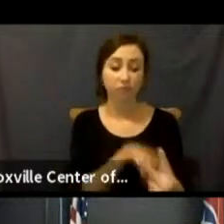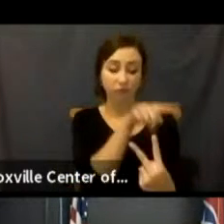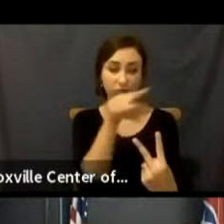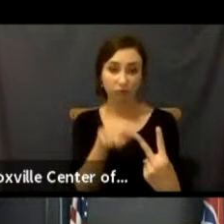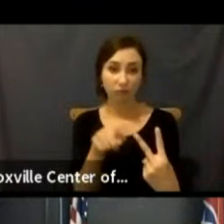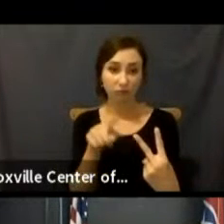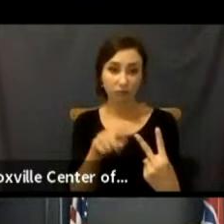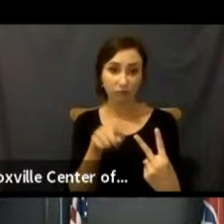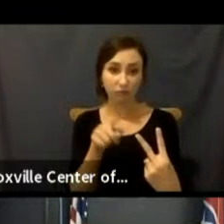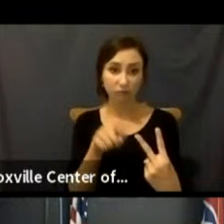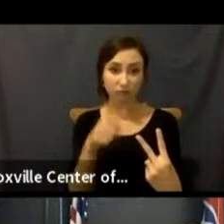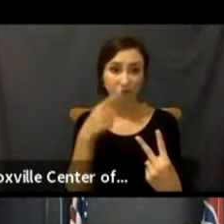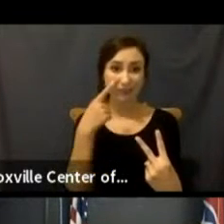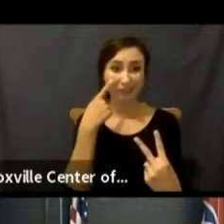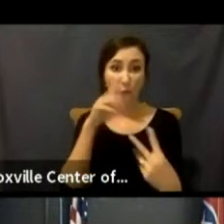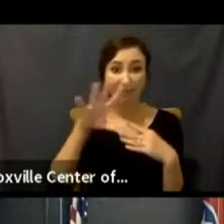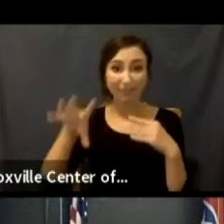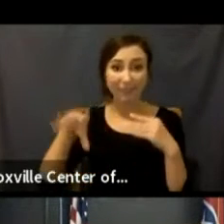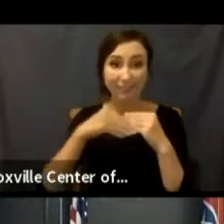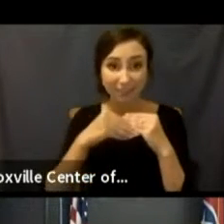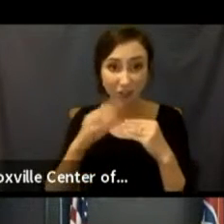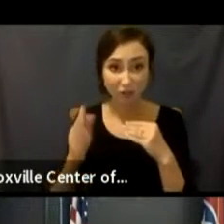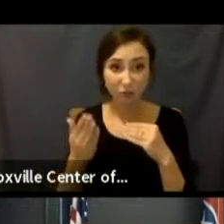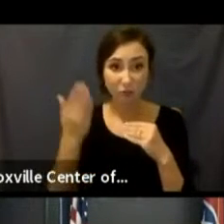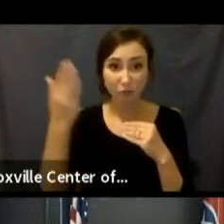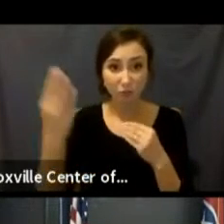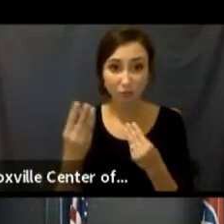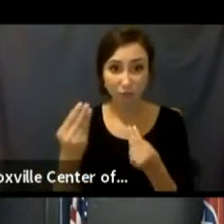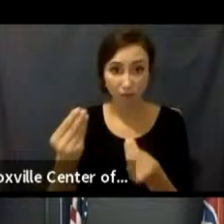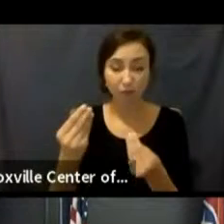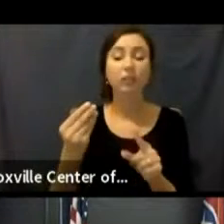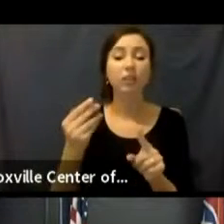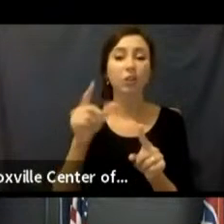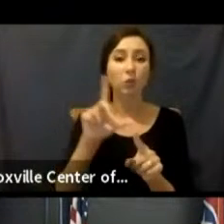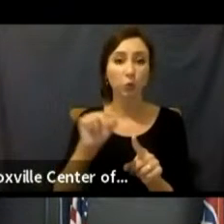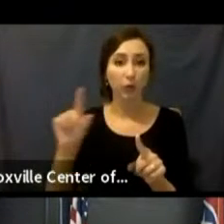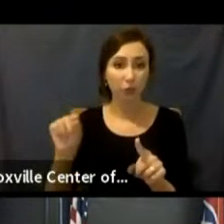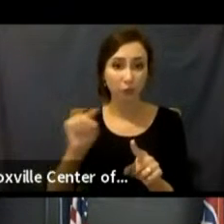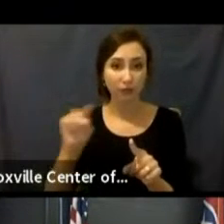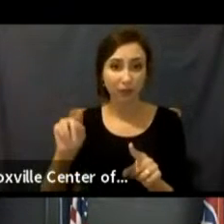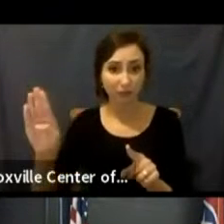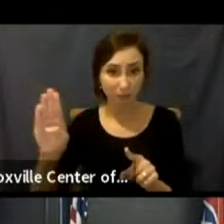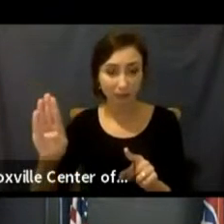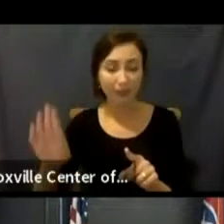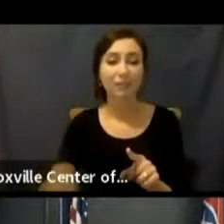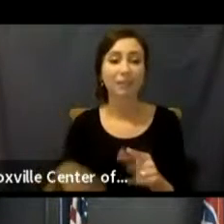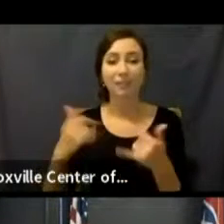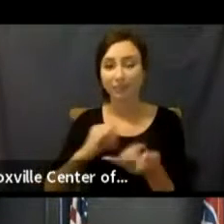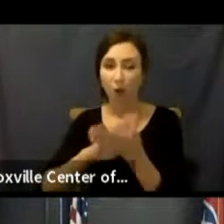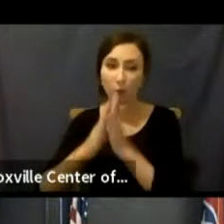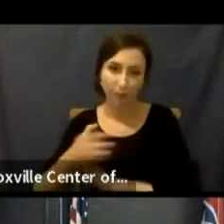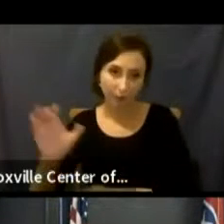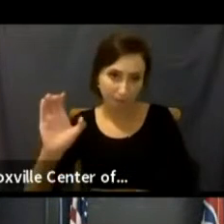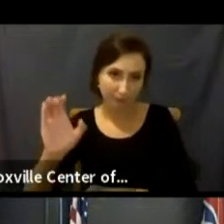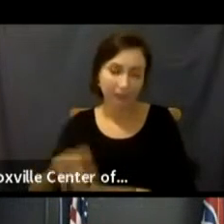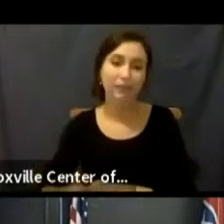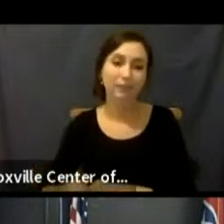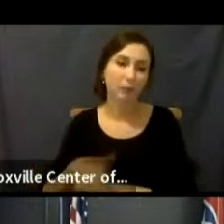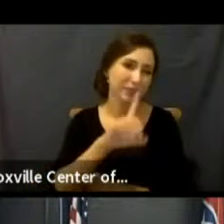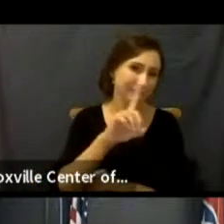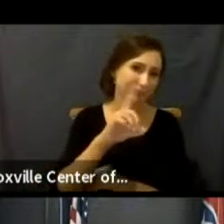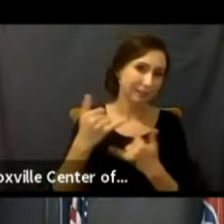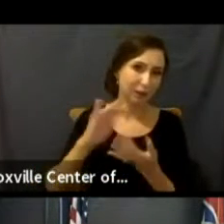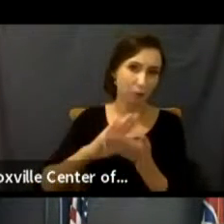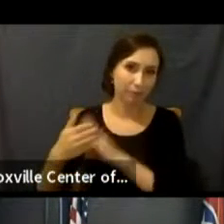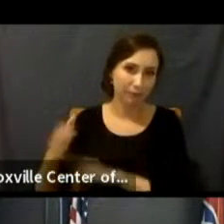Then regarding the addition of proposed resolution 2020-D, which would now actually become C,